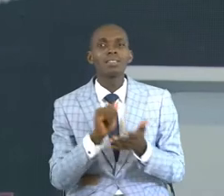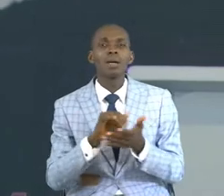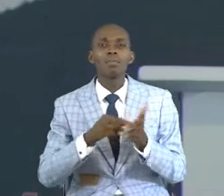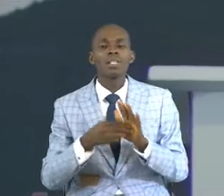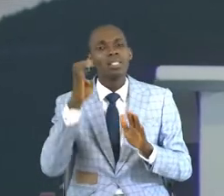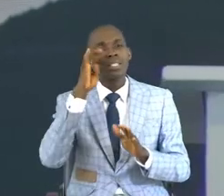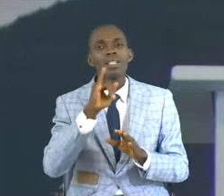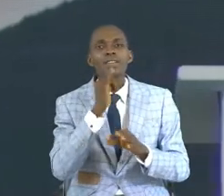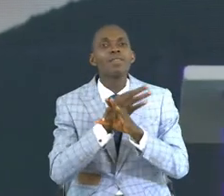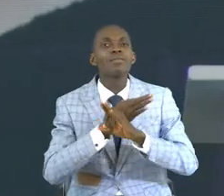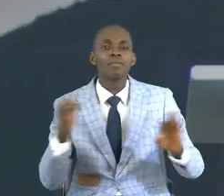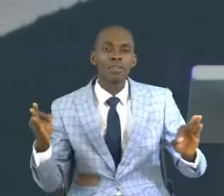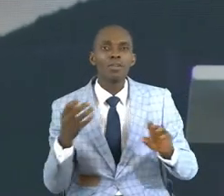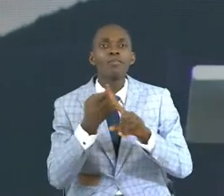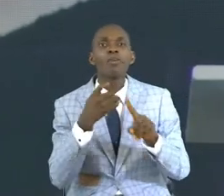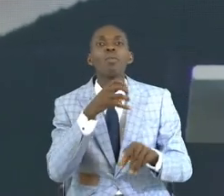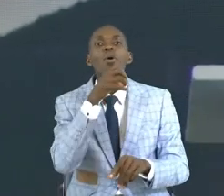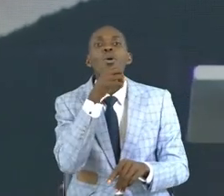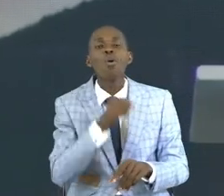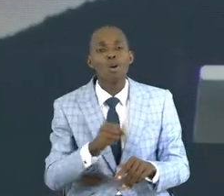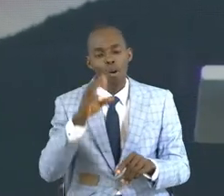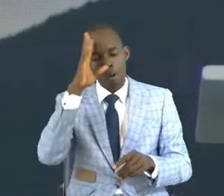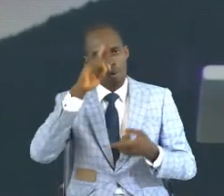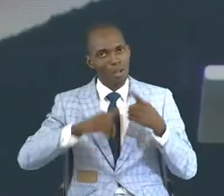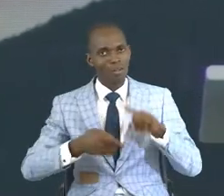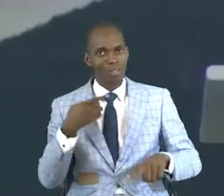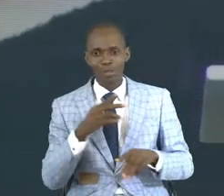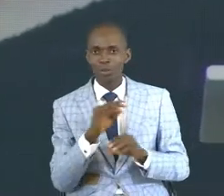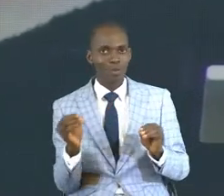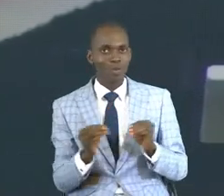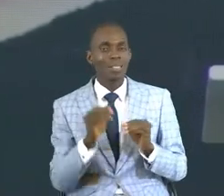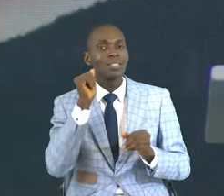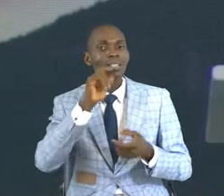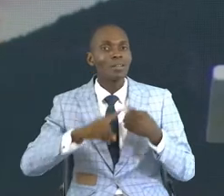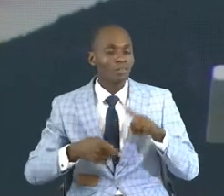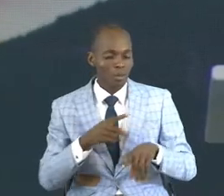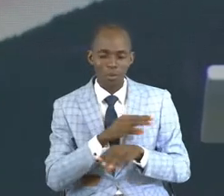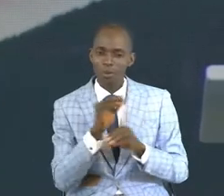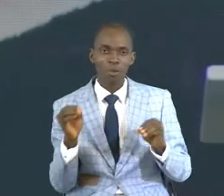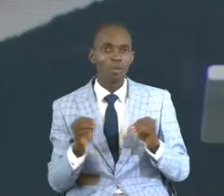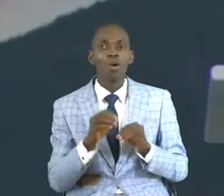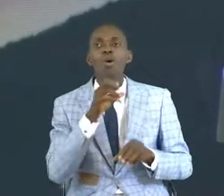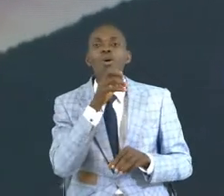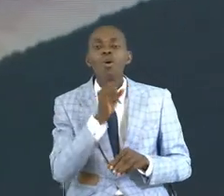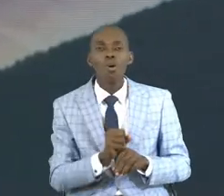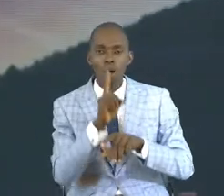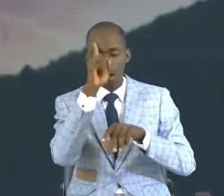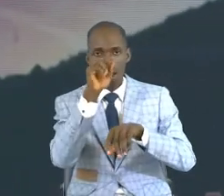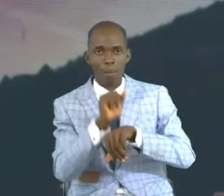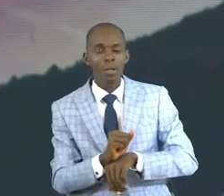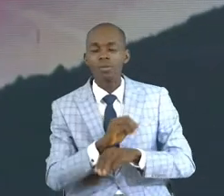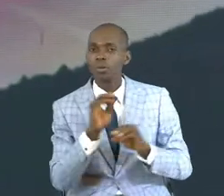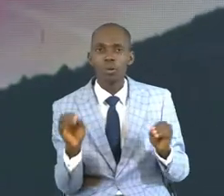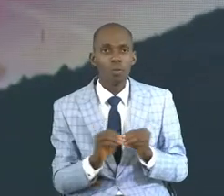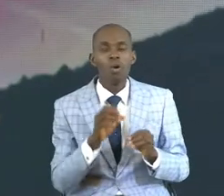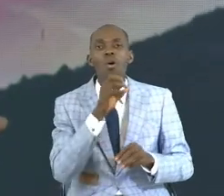old boyfriend, old girlfriend, old habit, old anger, old